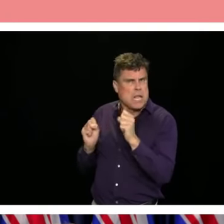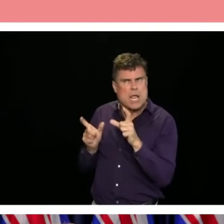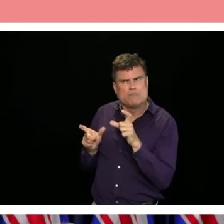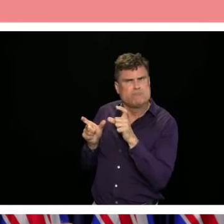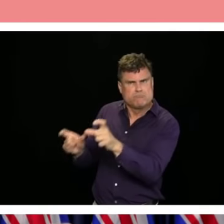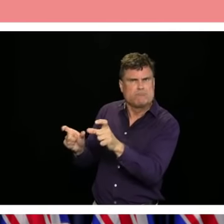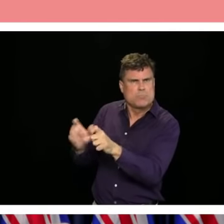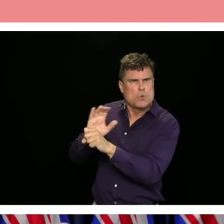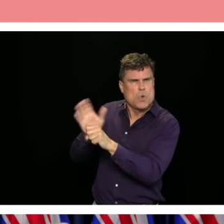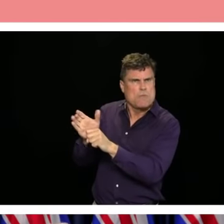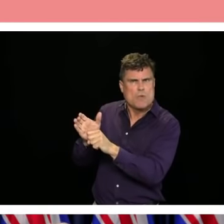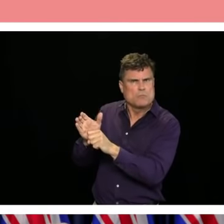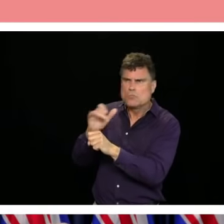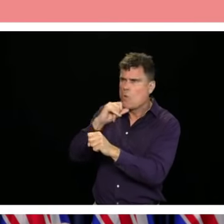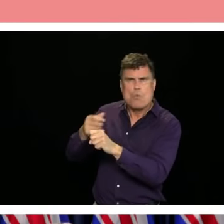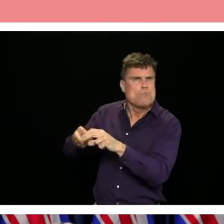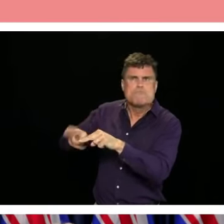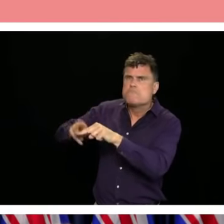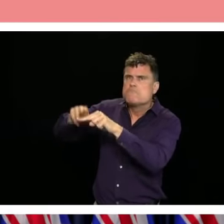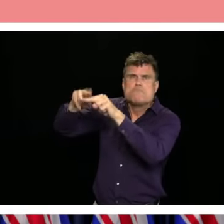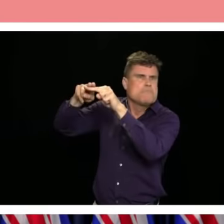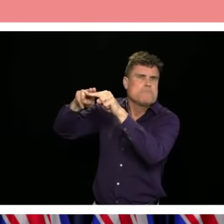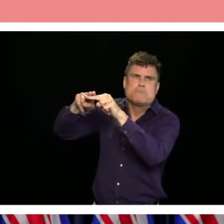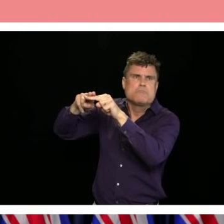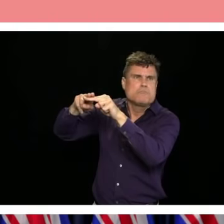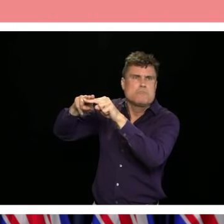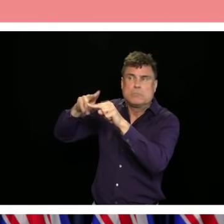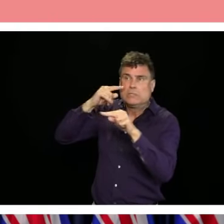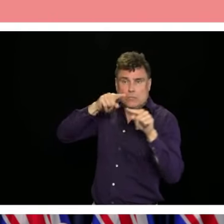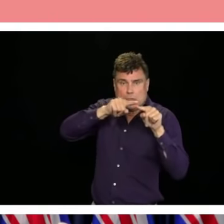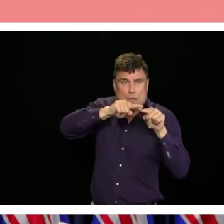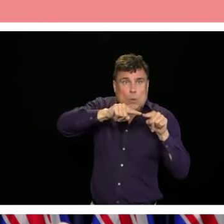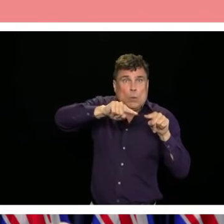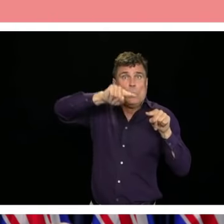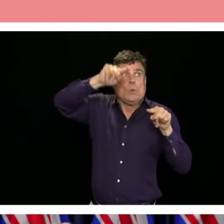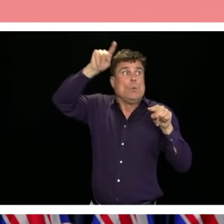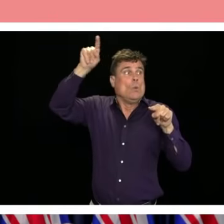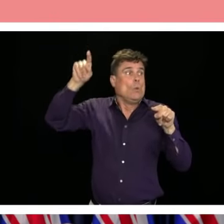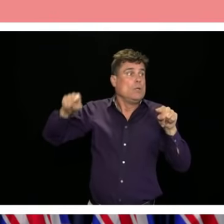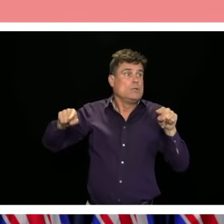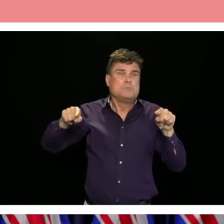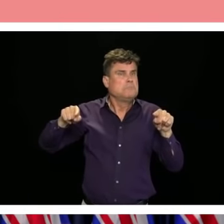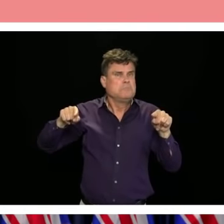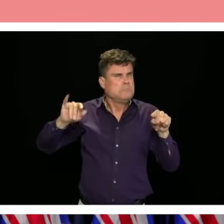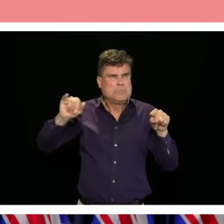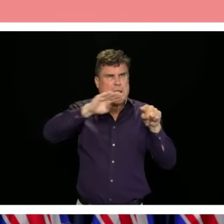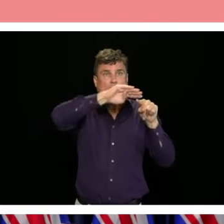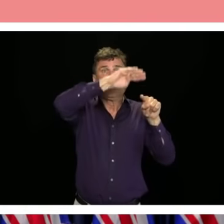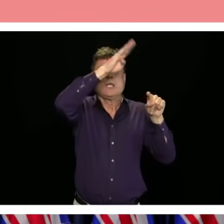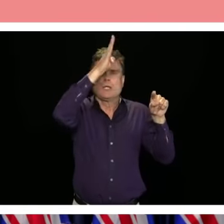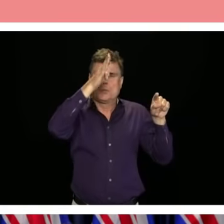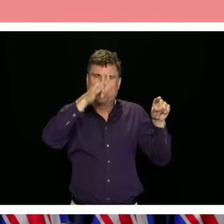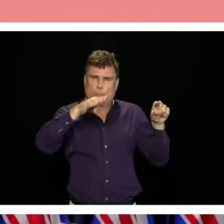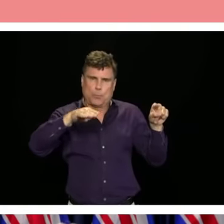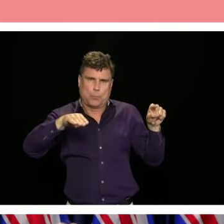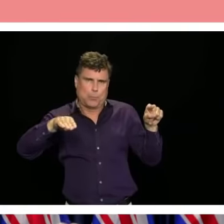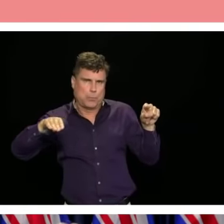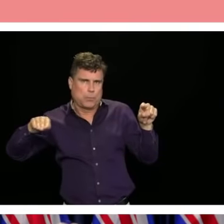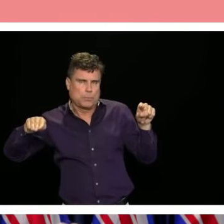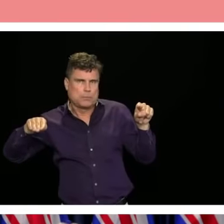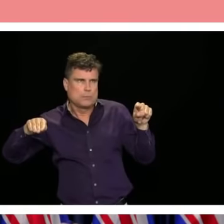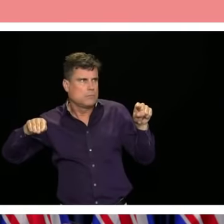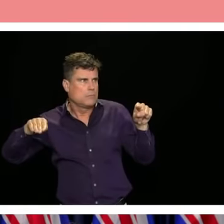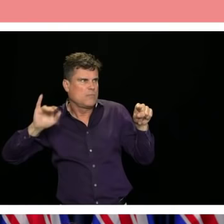we relaxed our distancing measures, as long as we were fastidious about staying